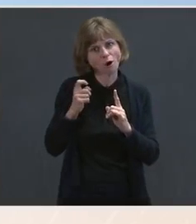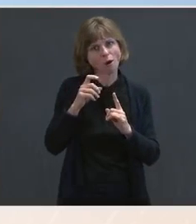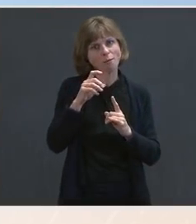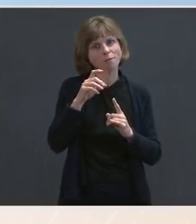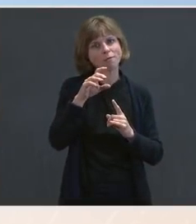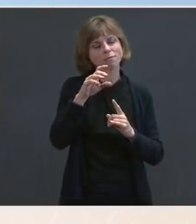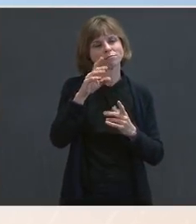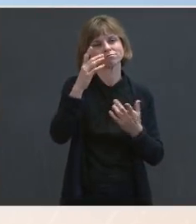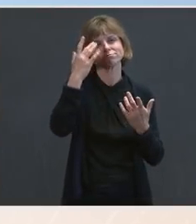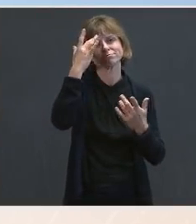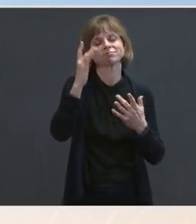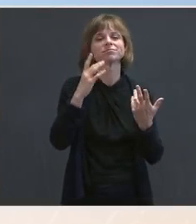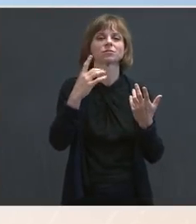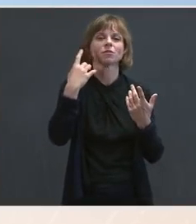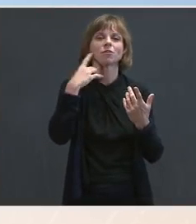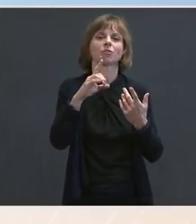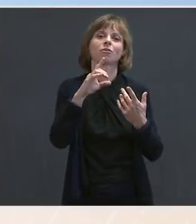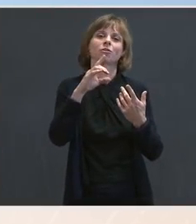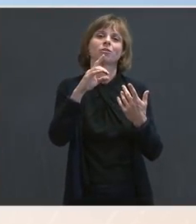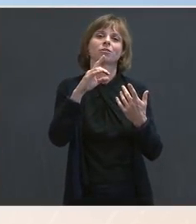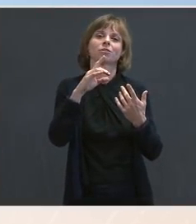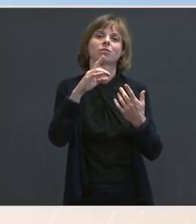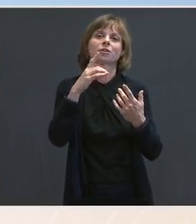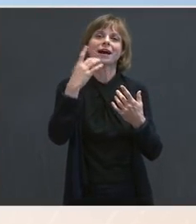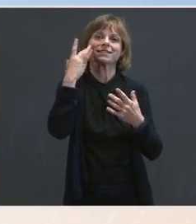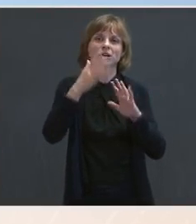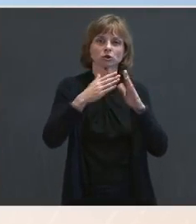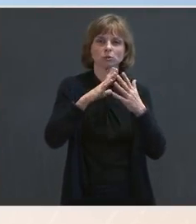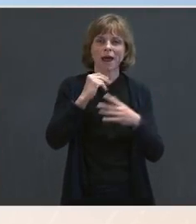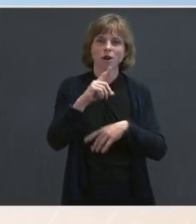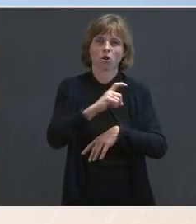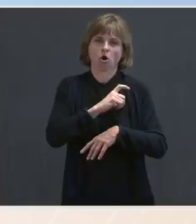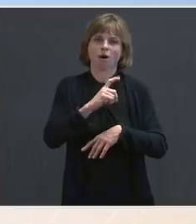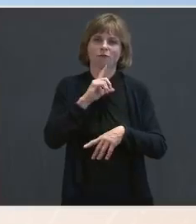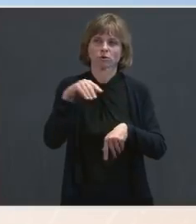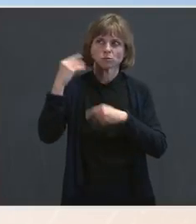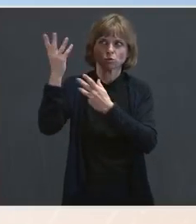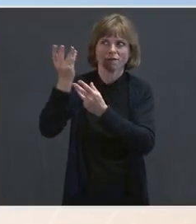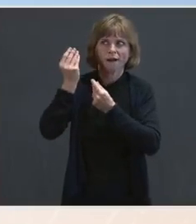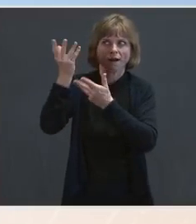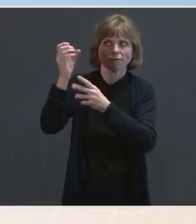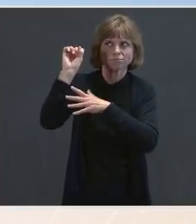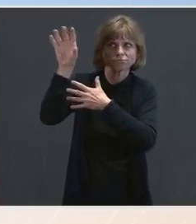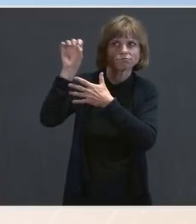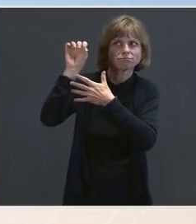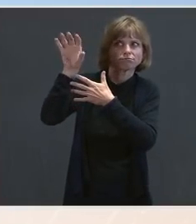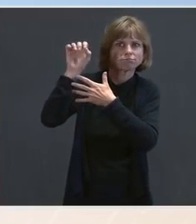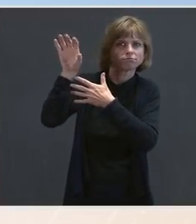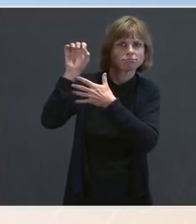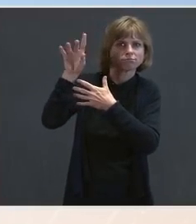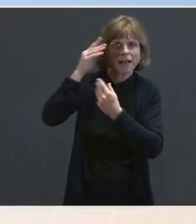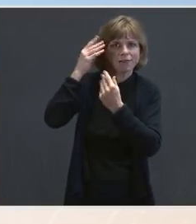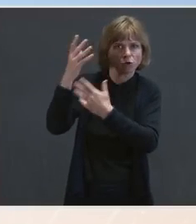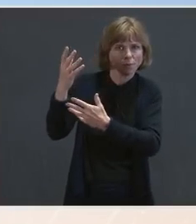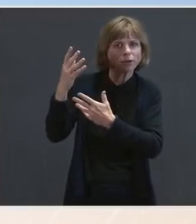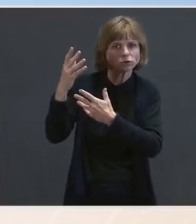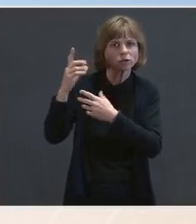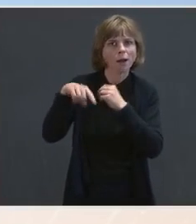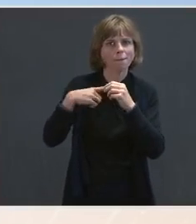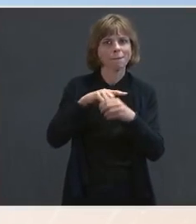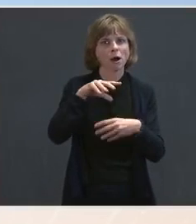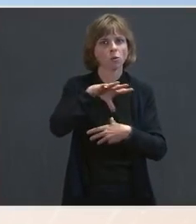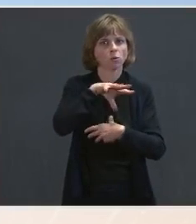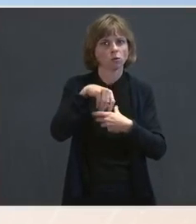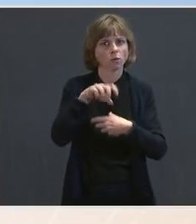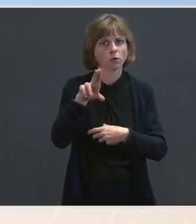intelligence community and law enforcement are providing a steady pace of information and analysis on a regular basis on domestic violent extremism in the